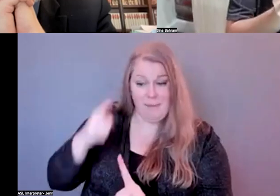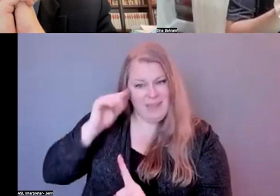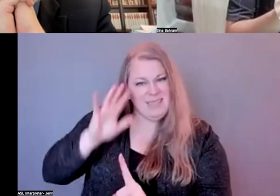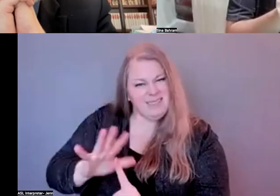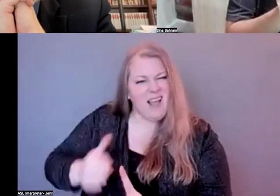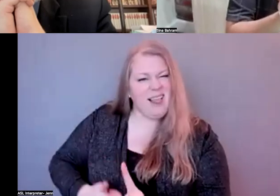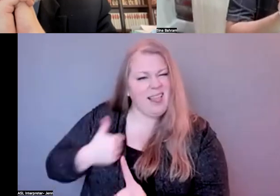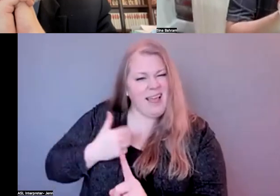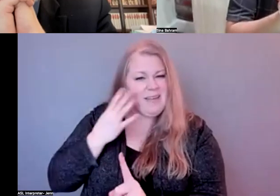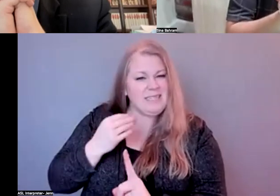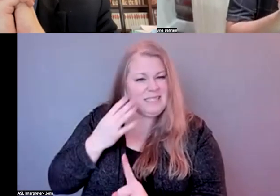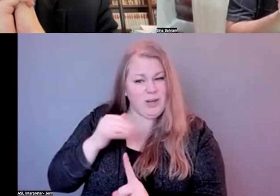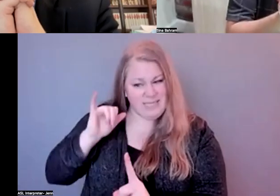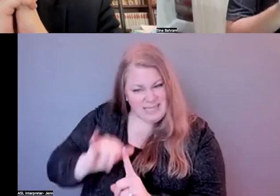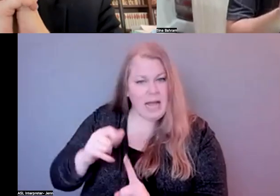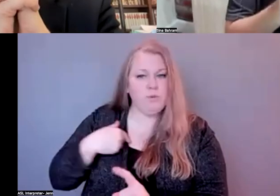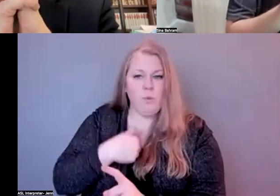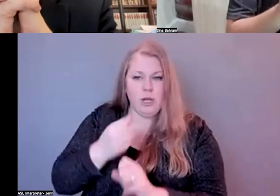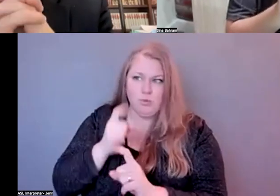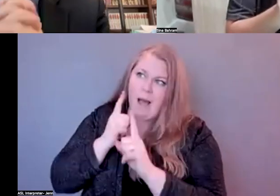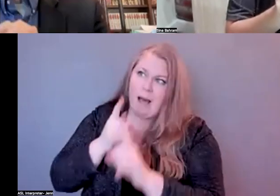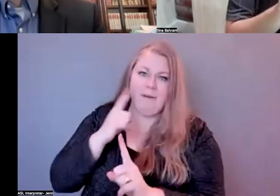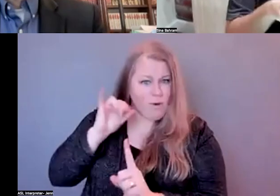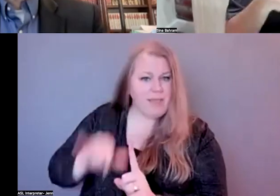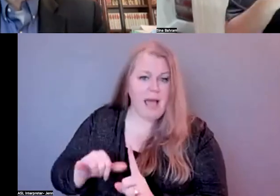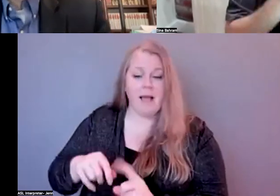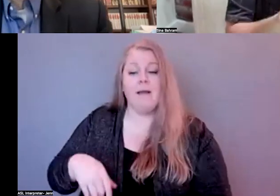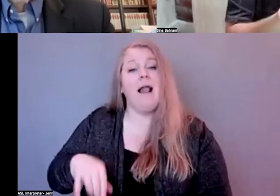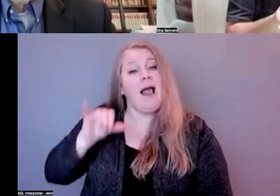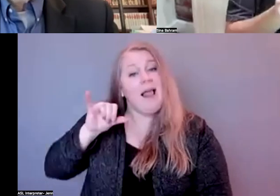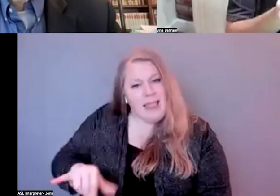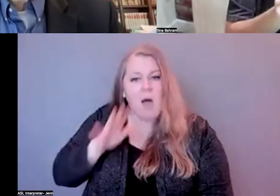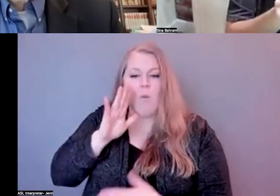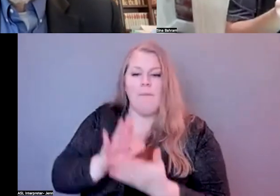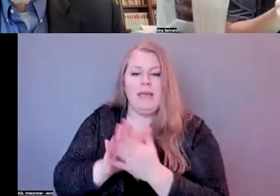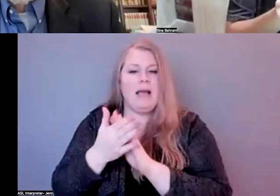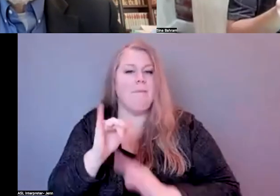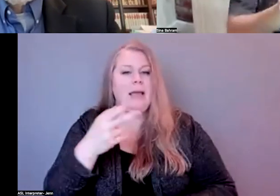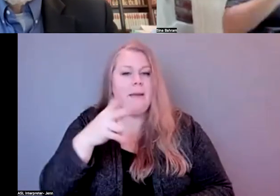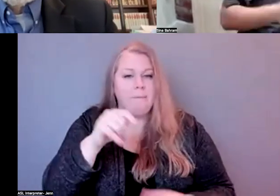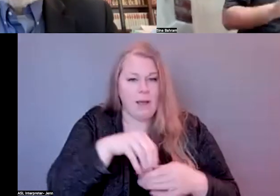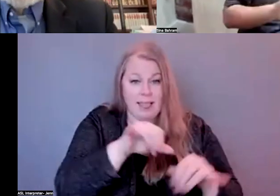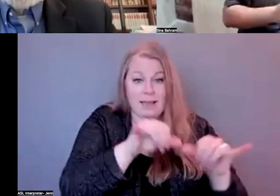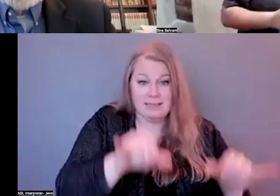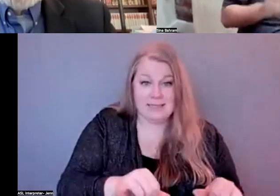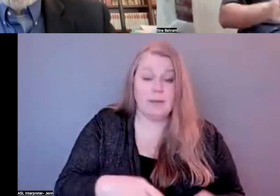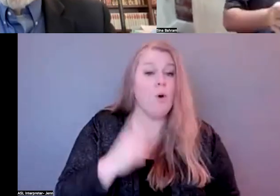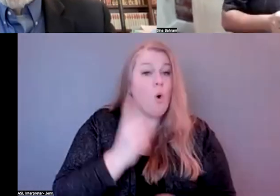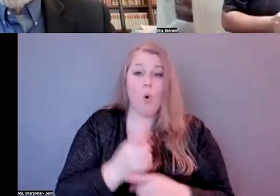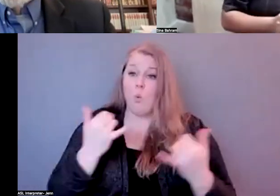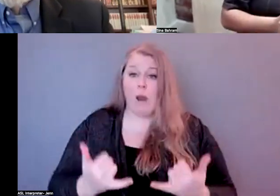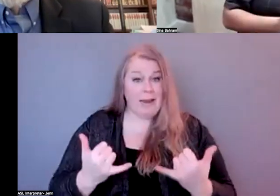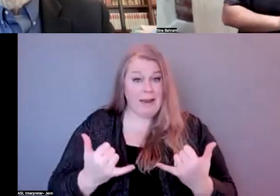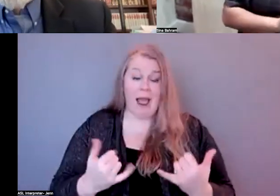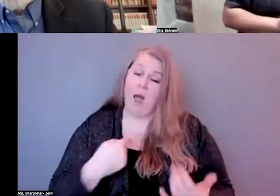experience is the thing we're optimizing for here. That can then all of a sudden be an input into these systems. Whereas right now, I would